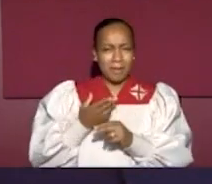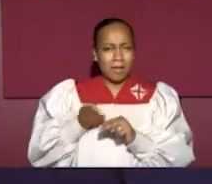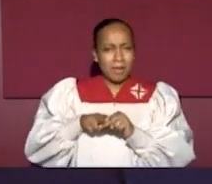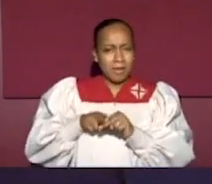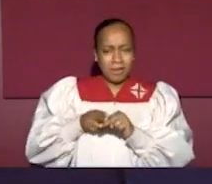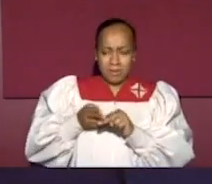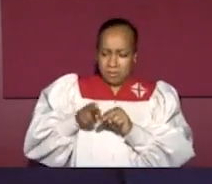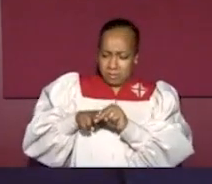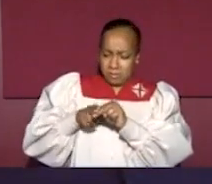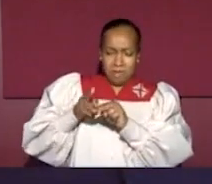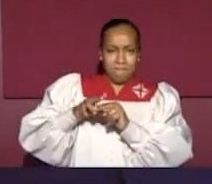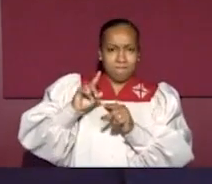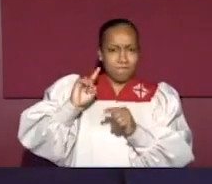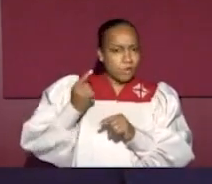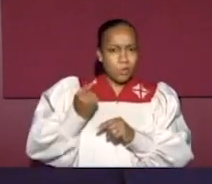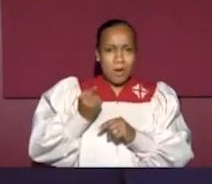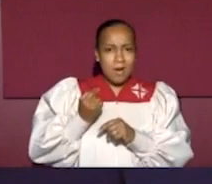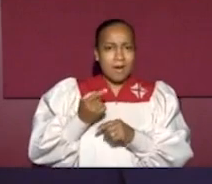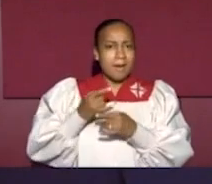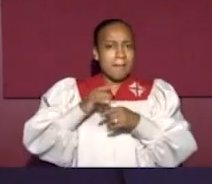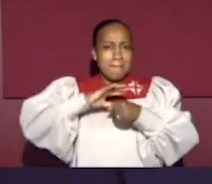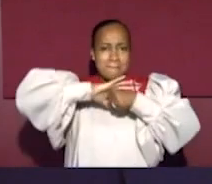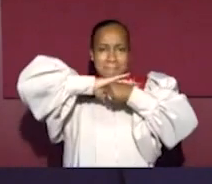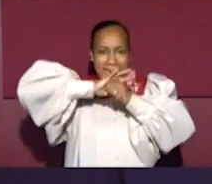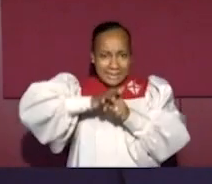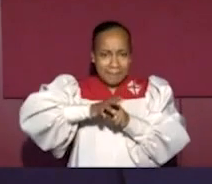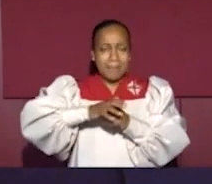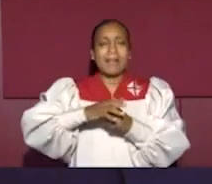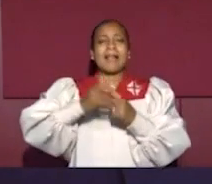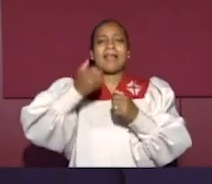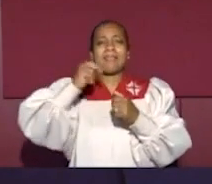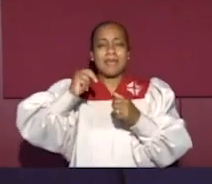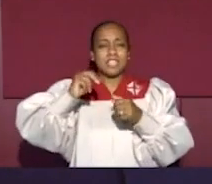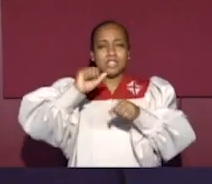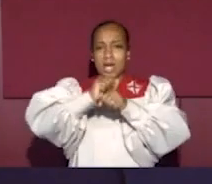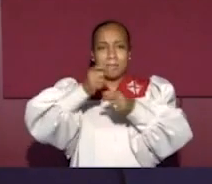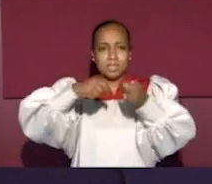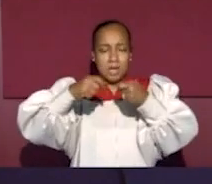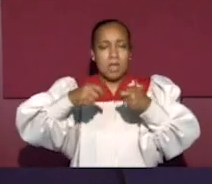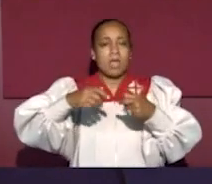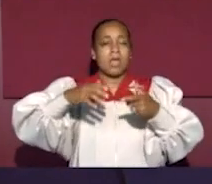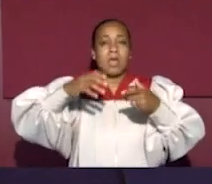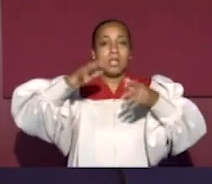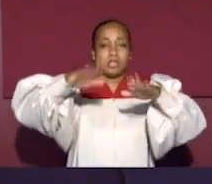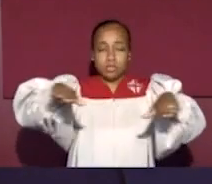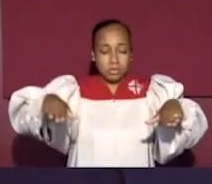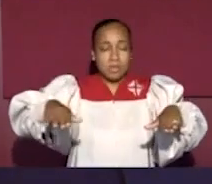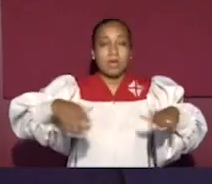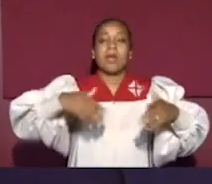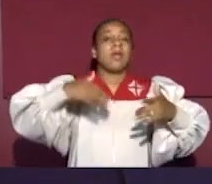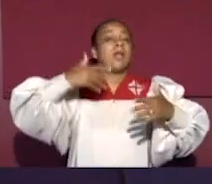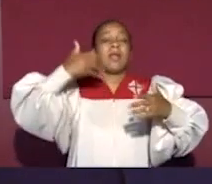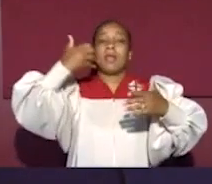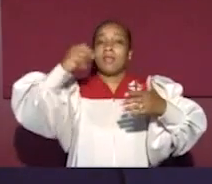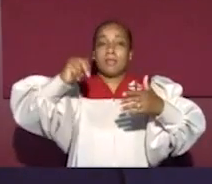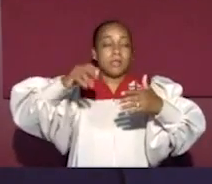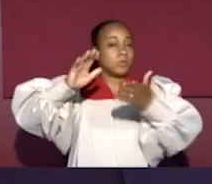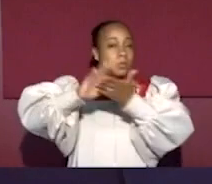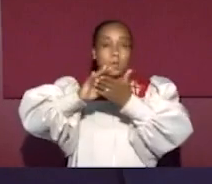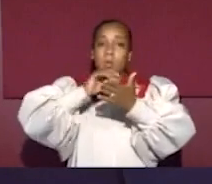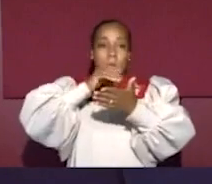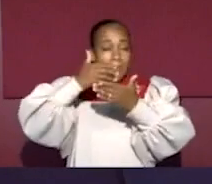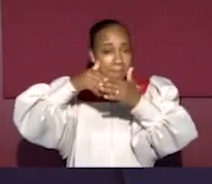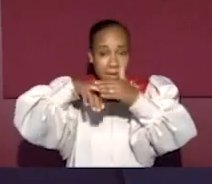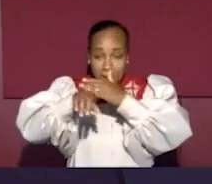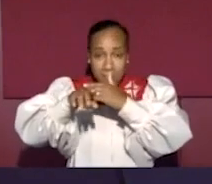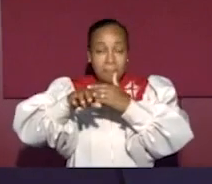on top of each other. First it was the pandemic. Then it was the changes on my job. Then it was what's happening with my children. Then it was school won't let me come. Then it